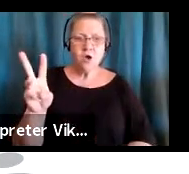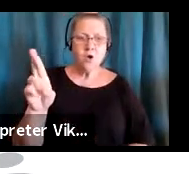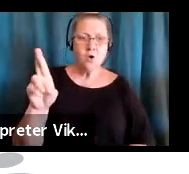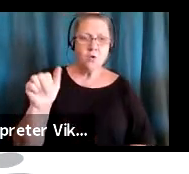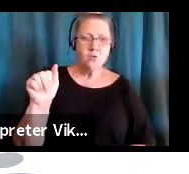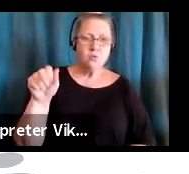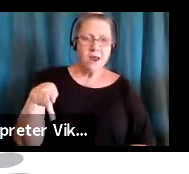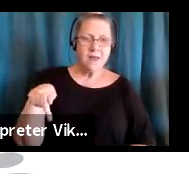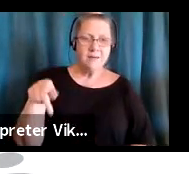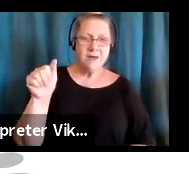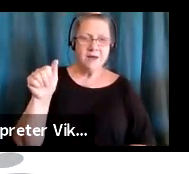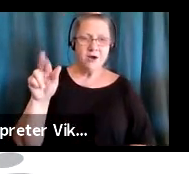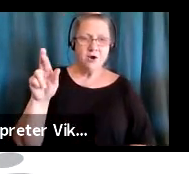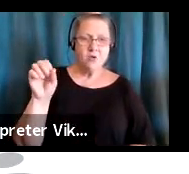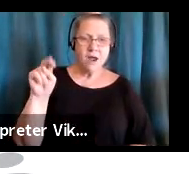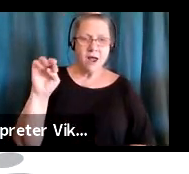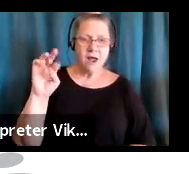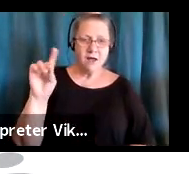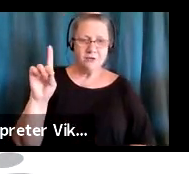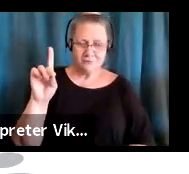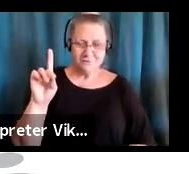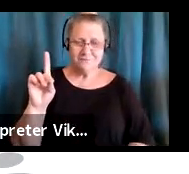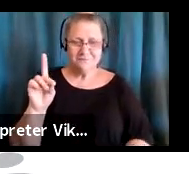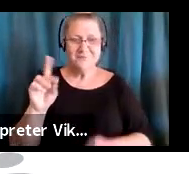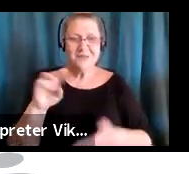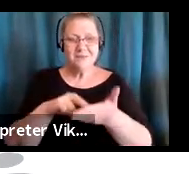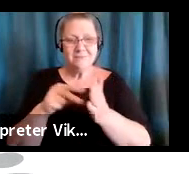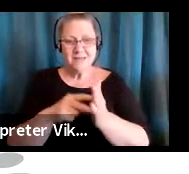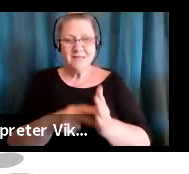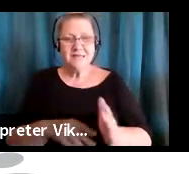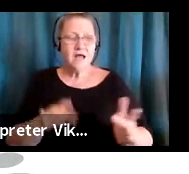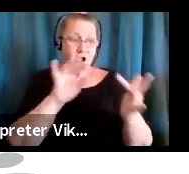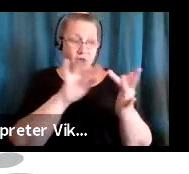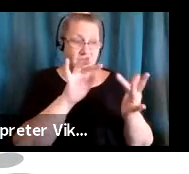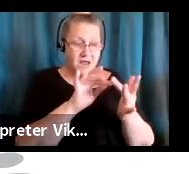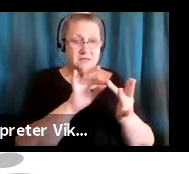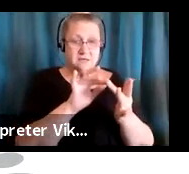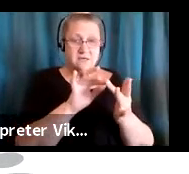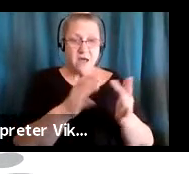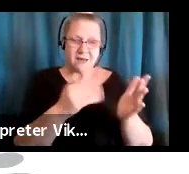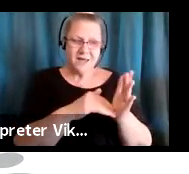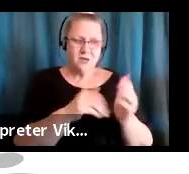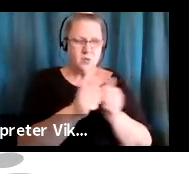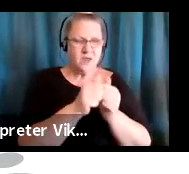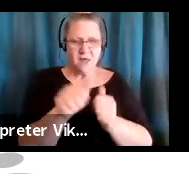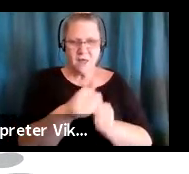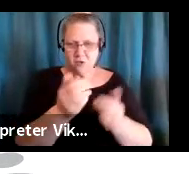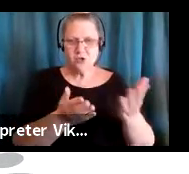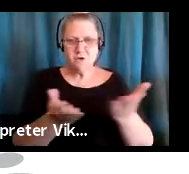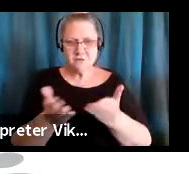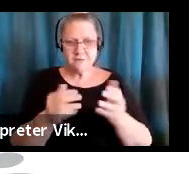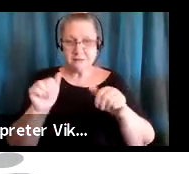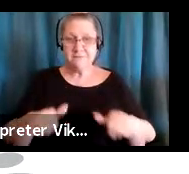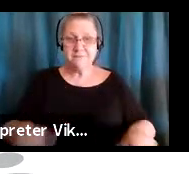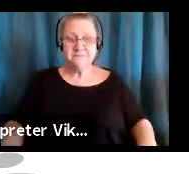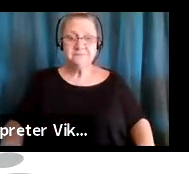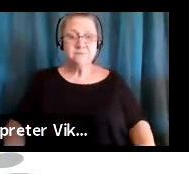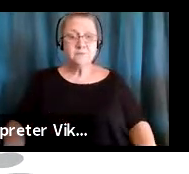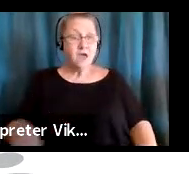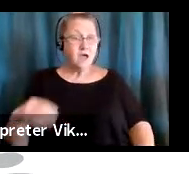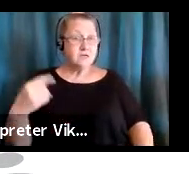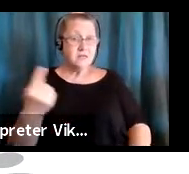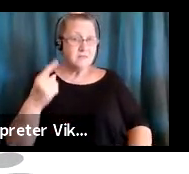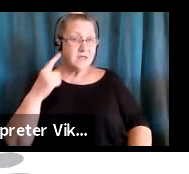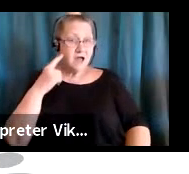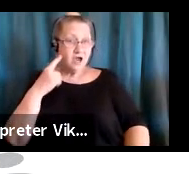they're finding out a lot of these individuals actually need additional services. Something that I heard from you when I was here is